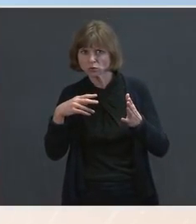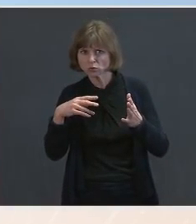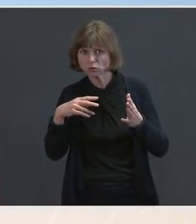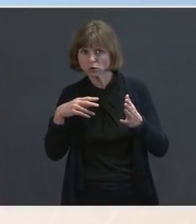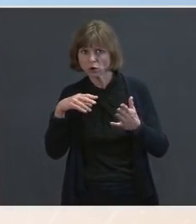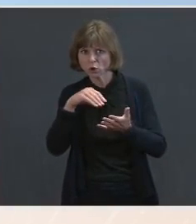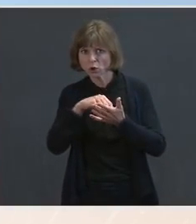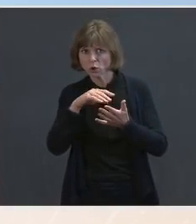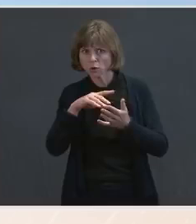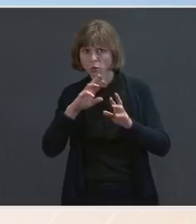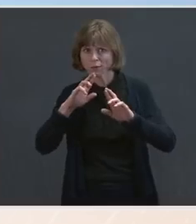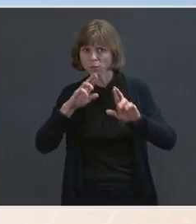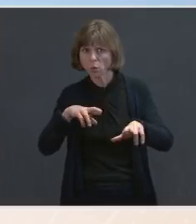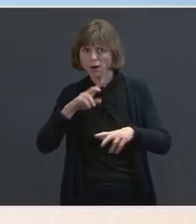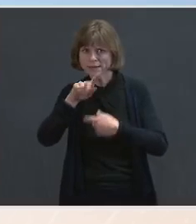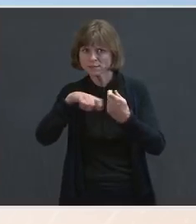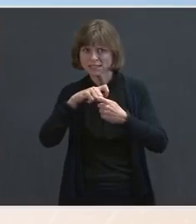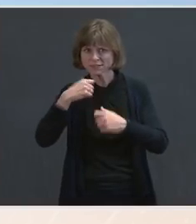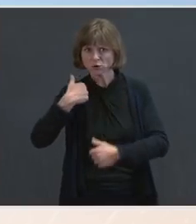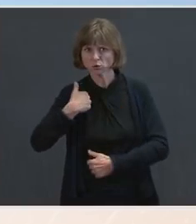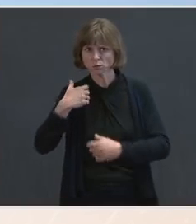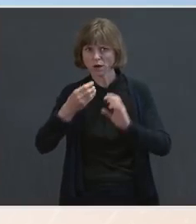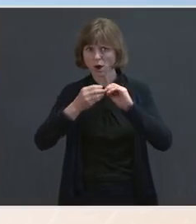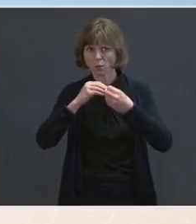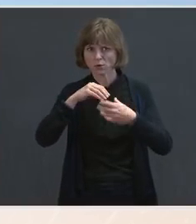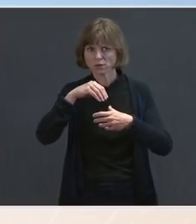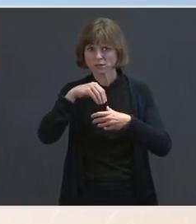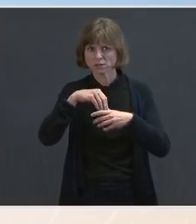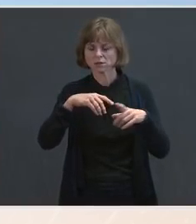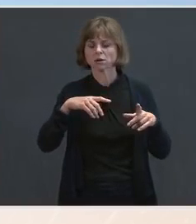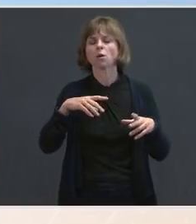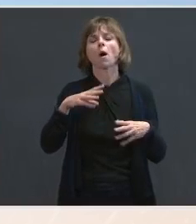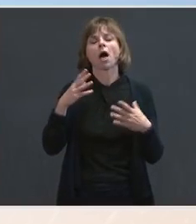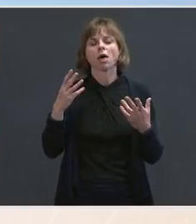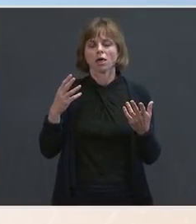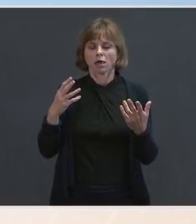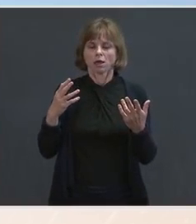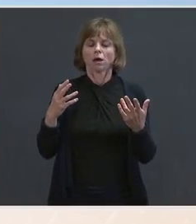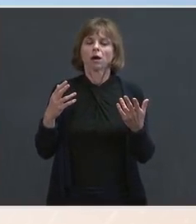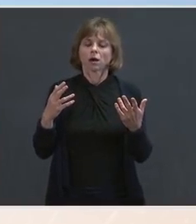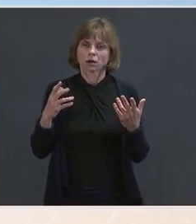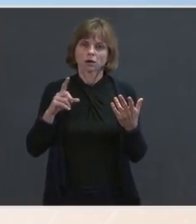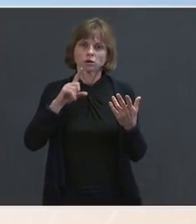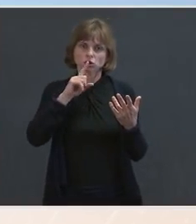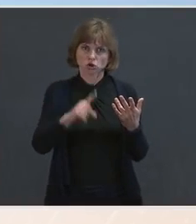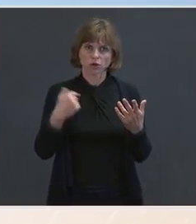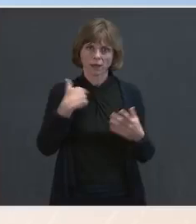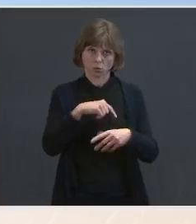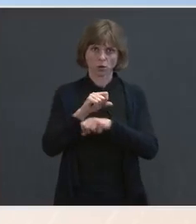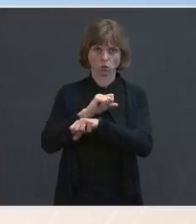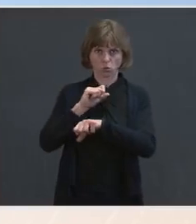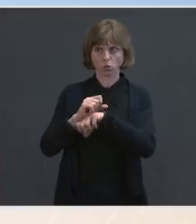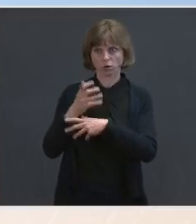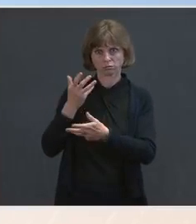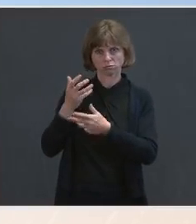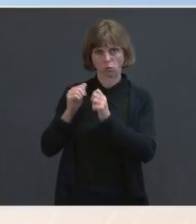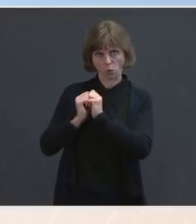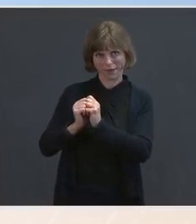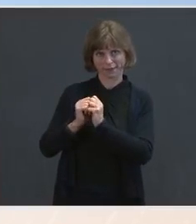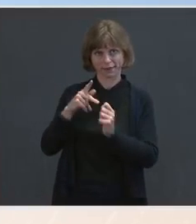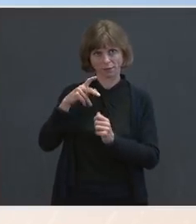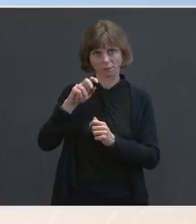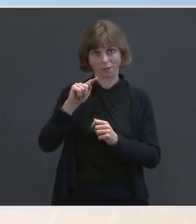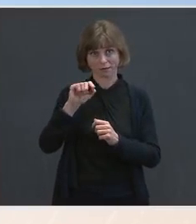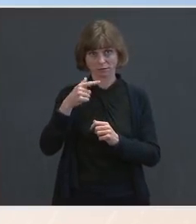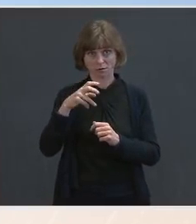three countries under his administration? Well, certainly, we, of course, would work with the Pentagon and our national security team to ensure